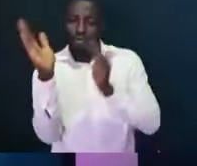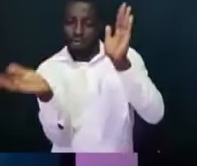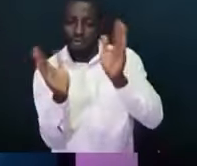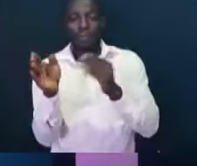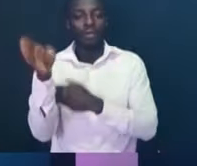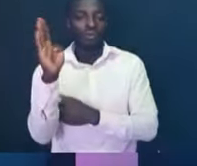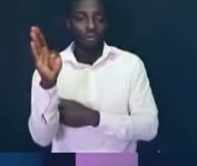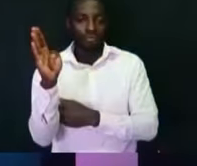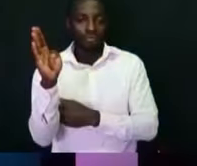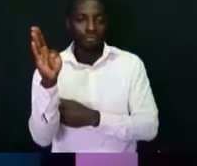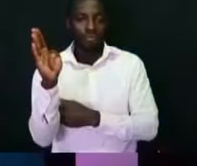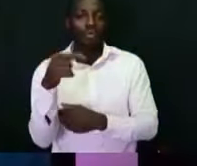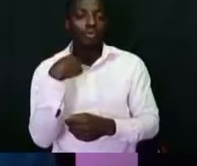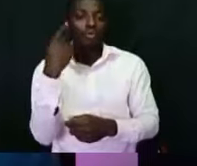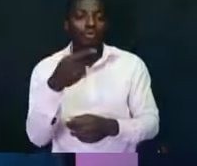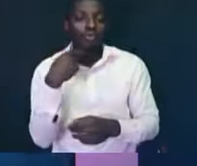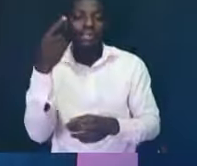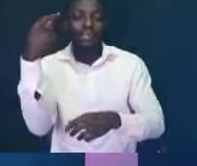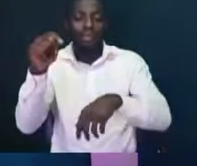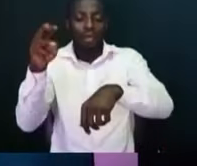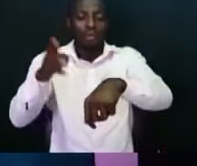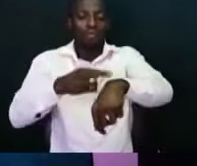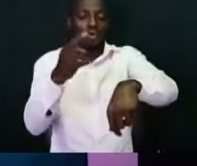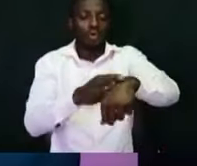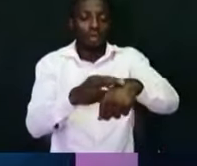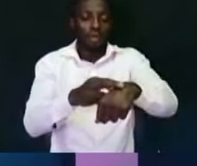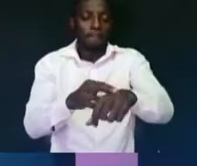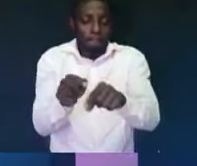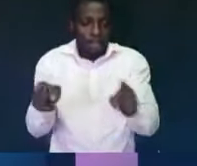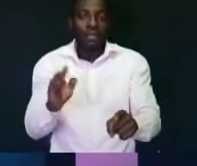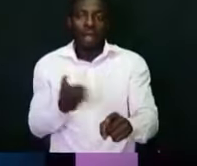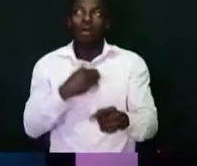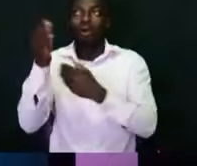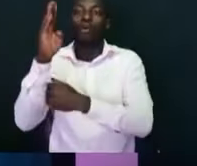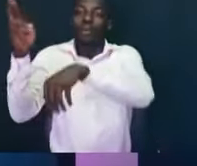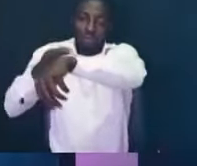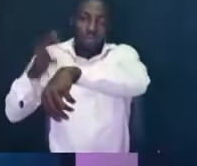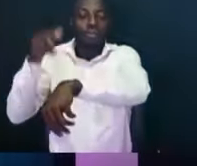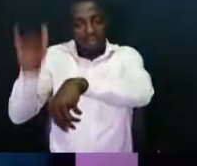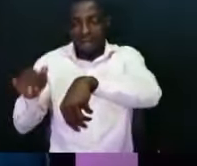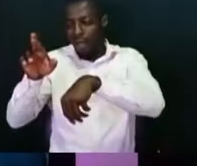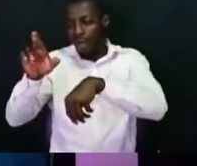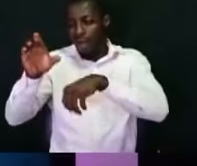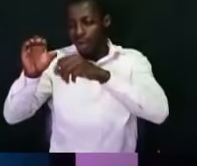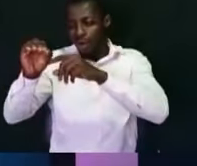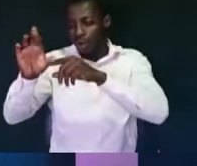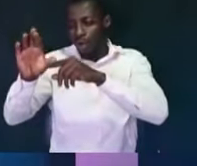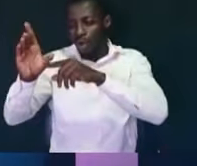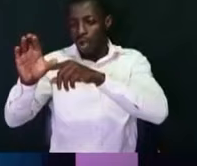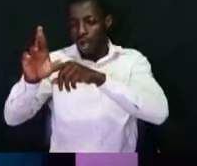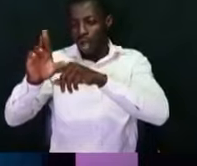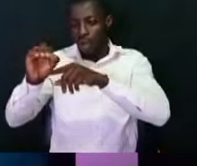Lord and who is The Rock except our God look at how